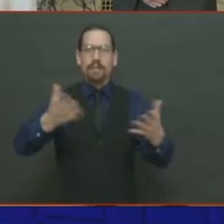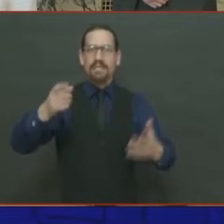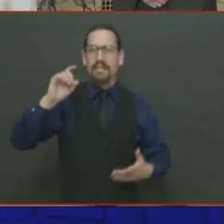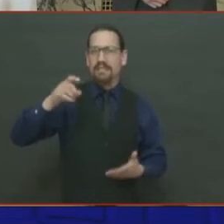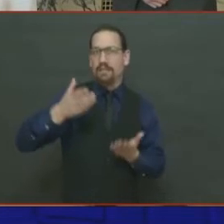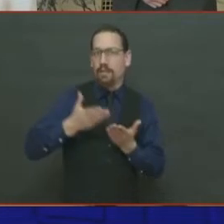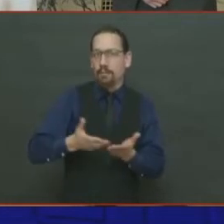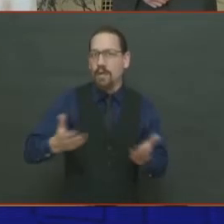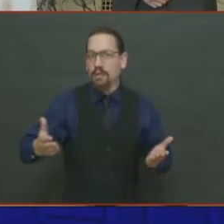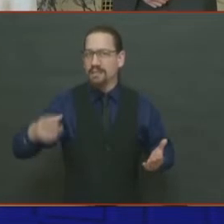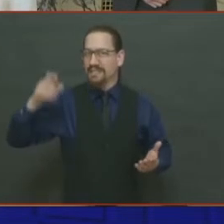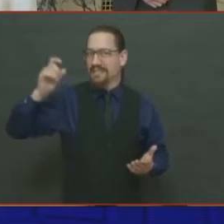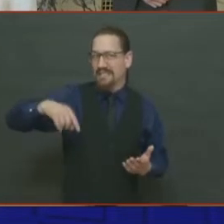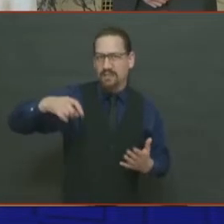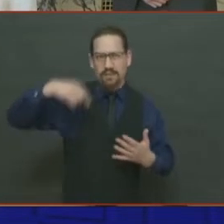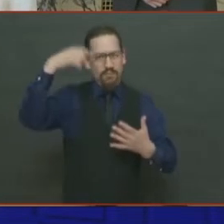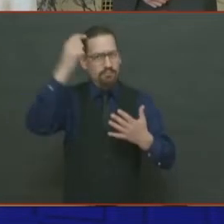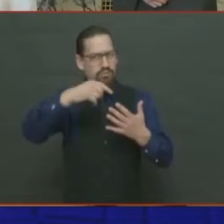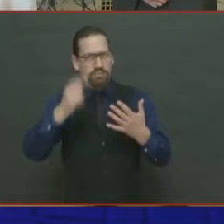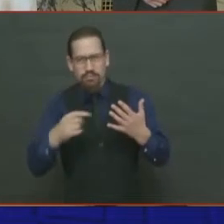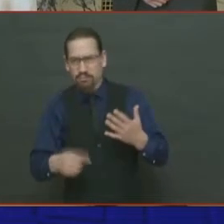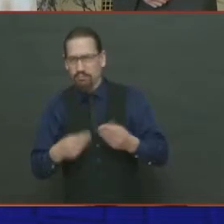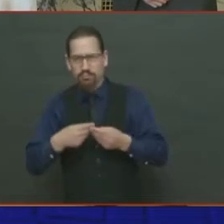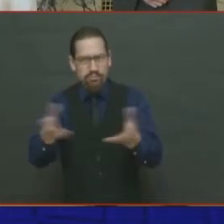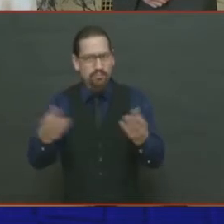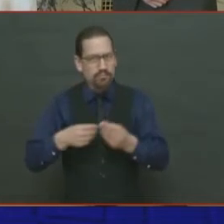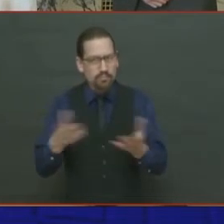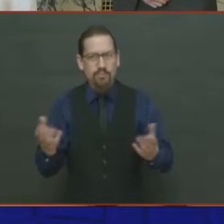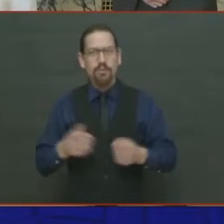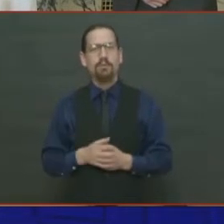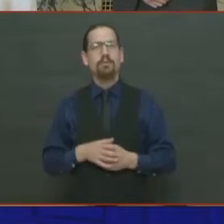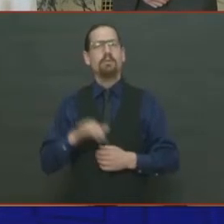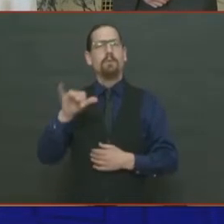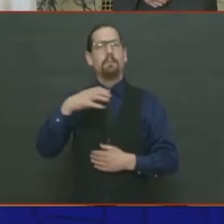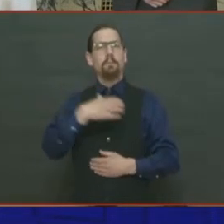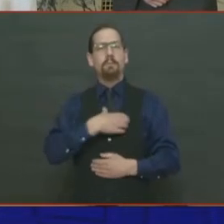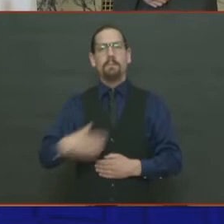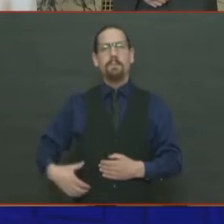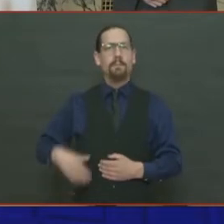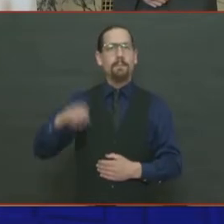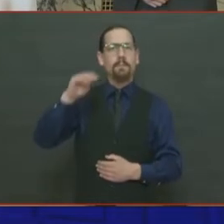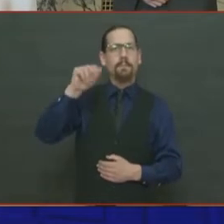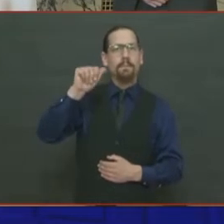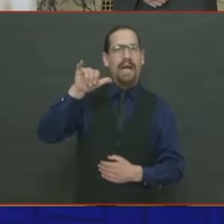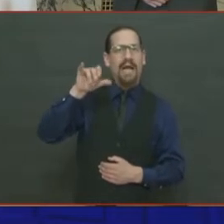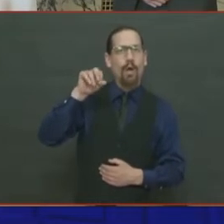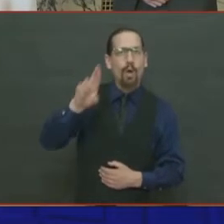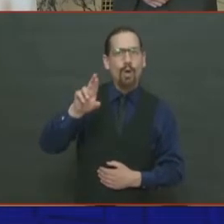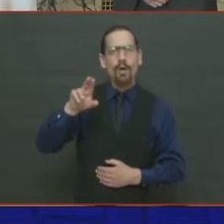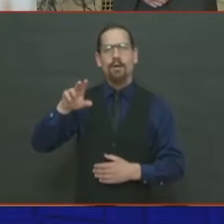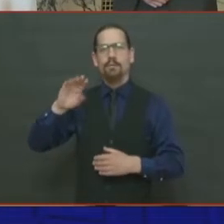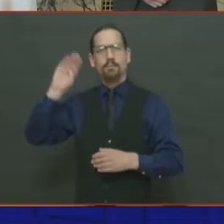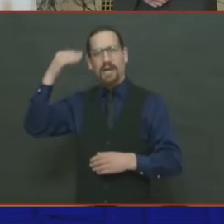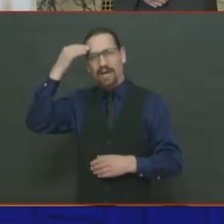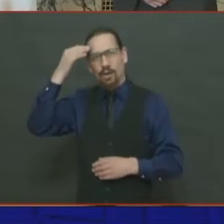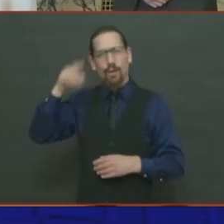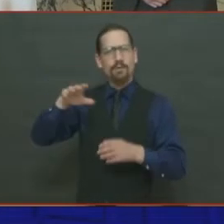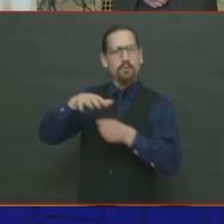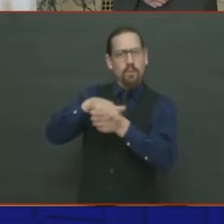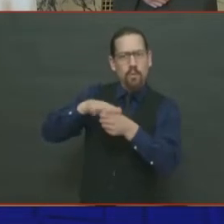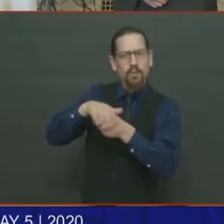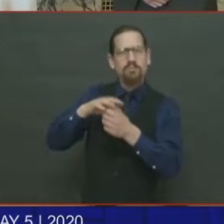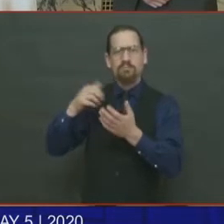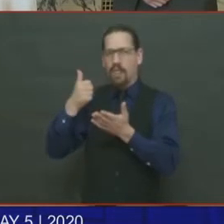need them. Mayors and town managers have been fantastic. Community by community, I have seen